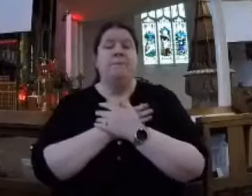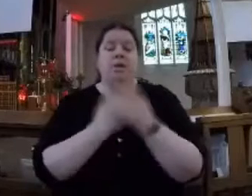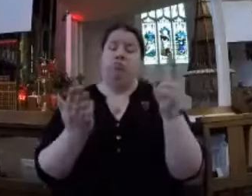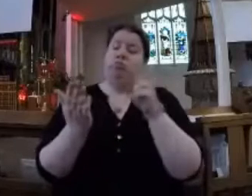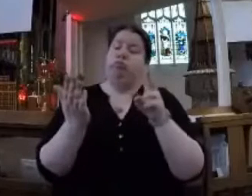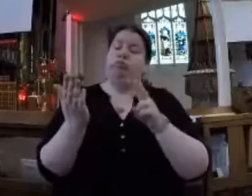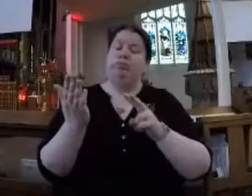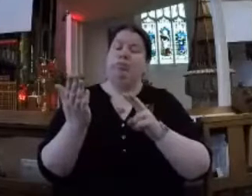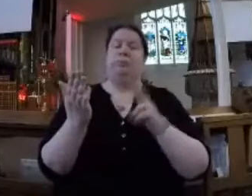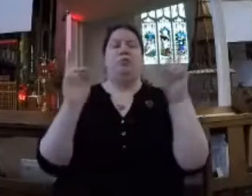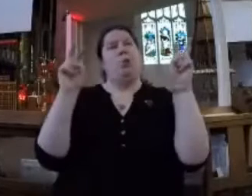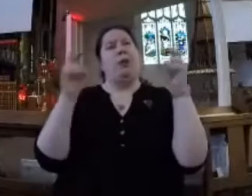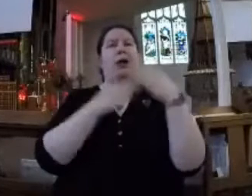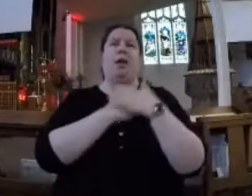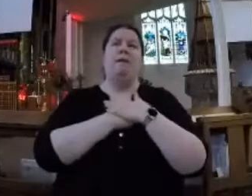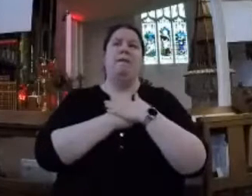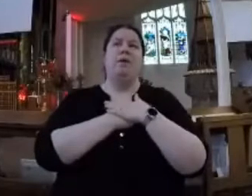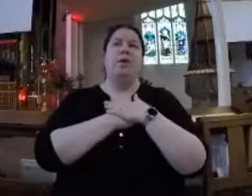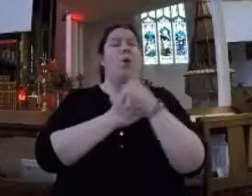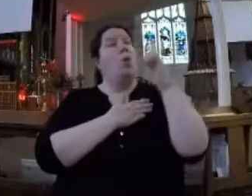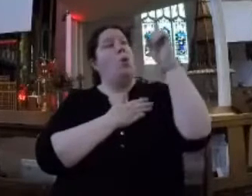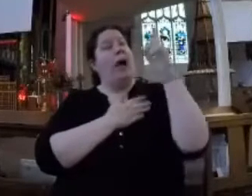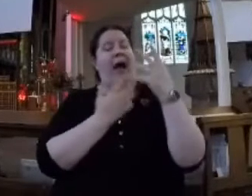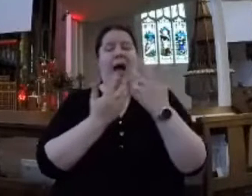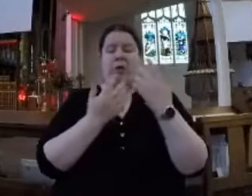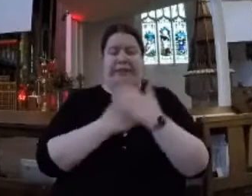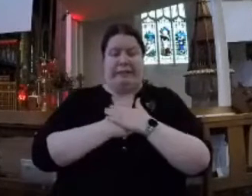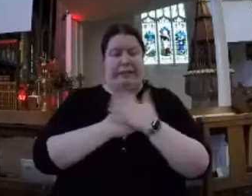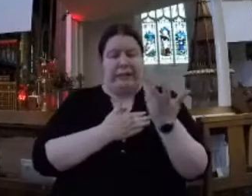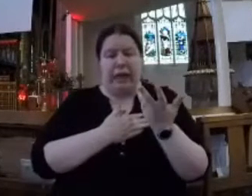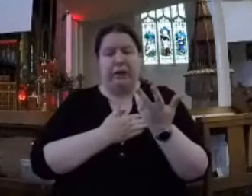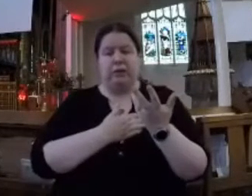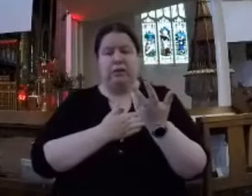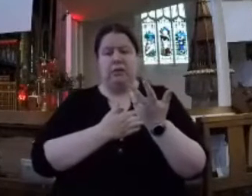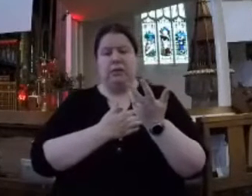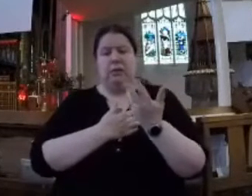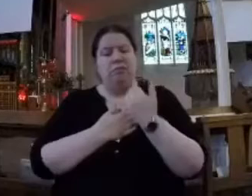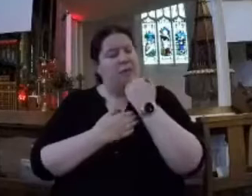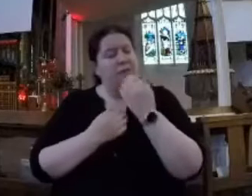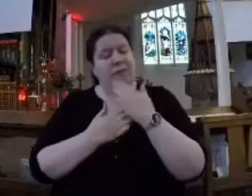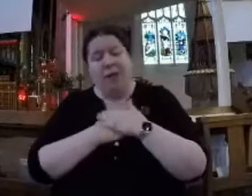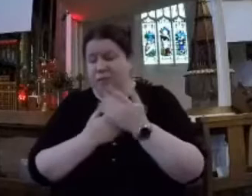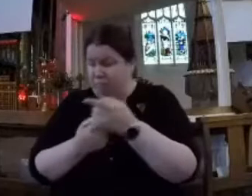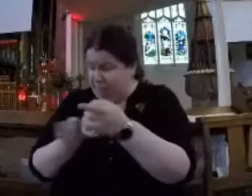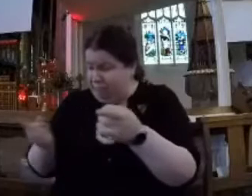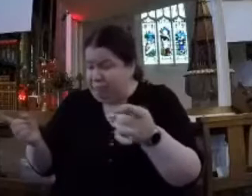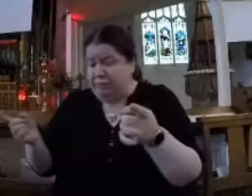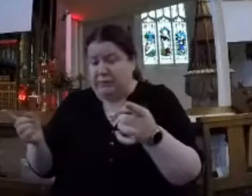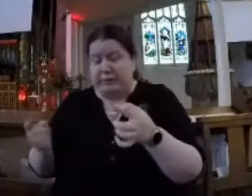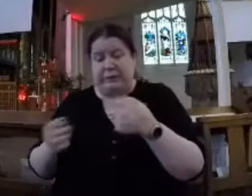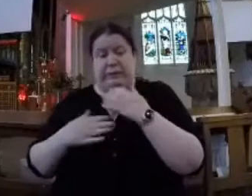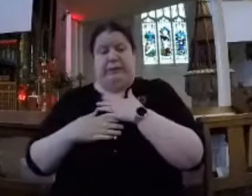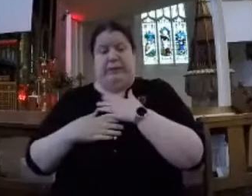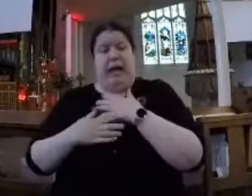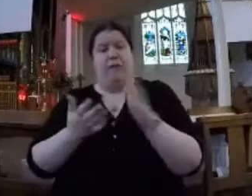love, or God's distaste and his intolerance of our lack of love, I'm filled with